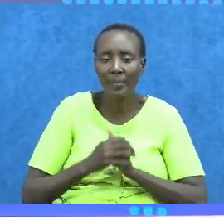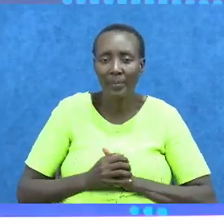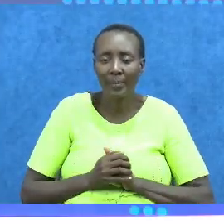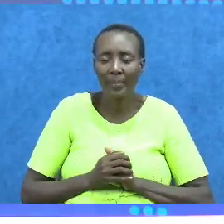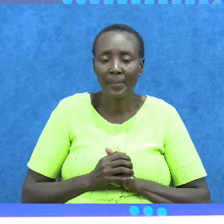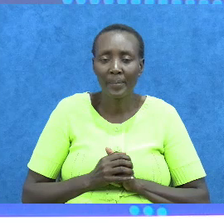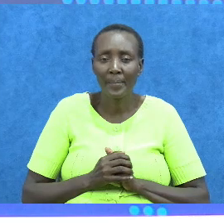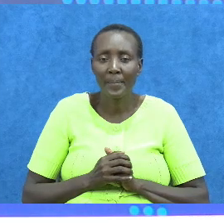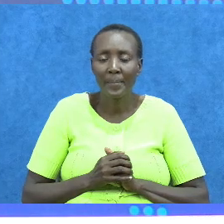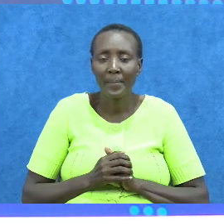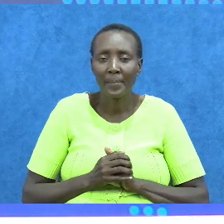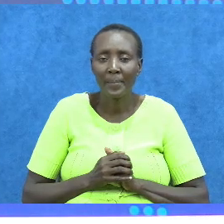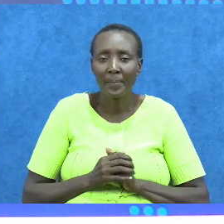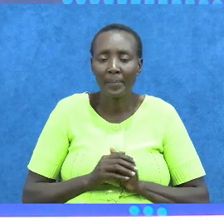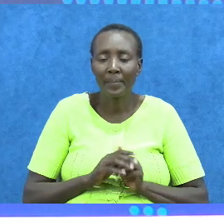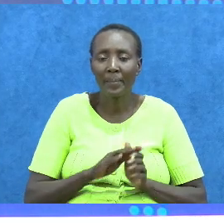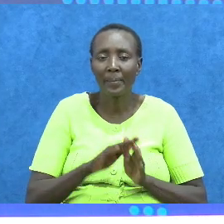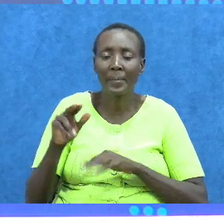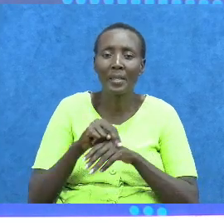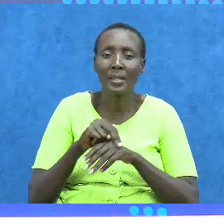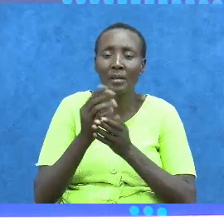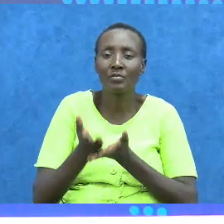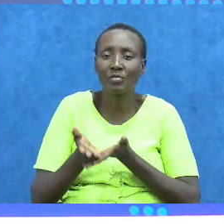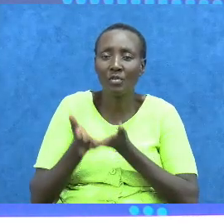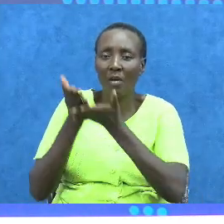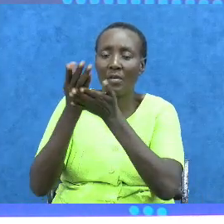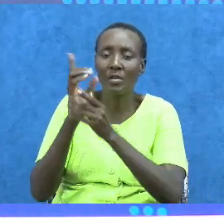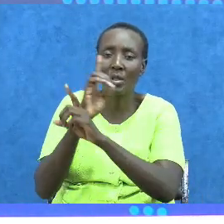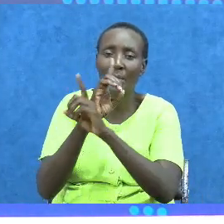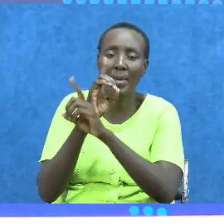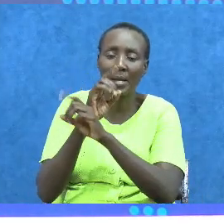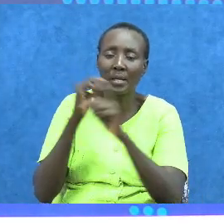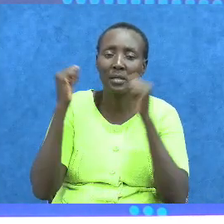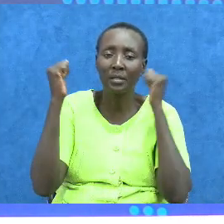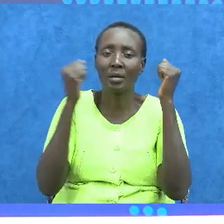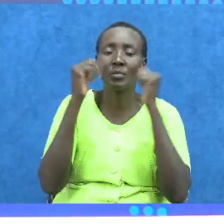National volleyball defending champions KCB are in search of a second leg